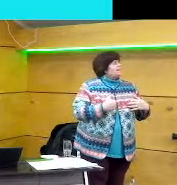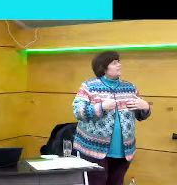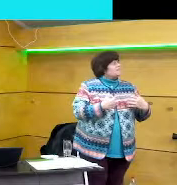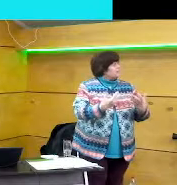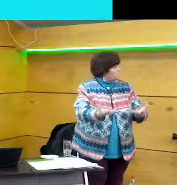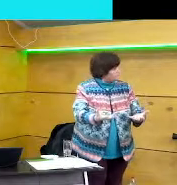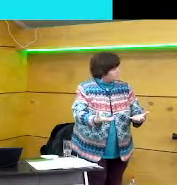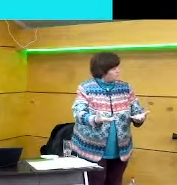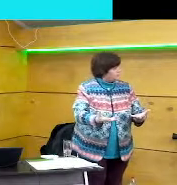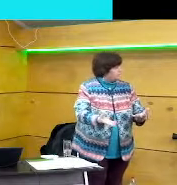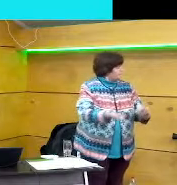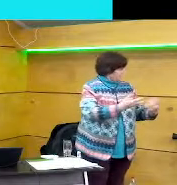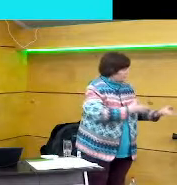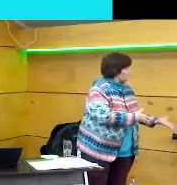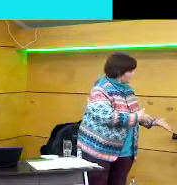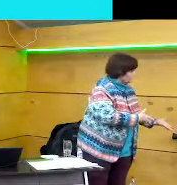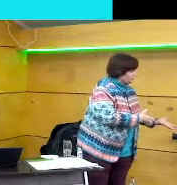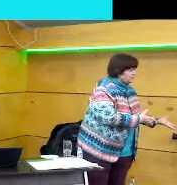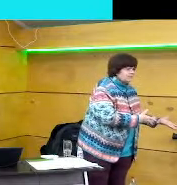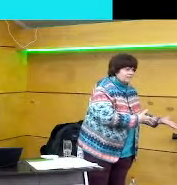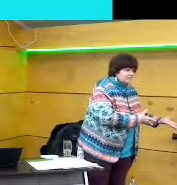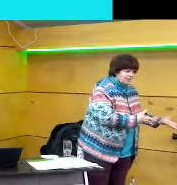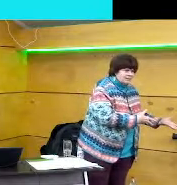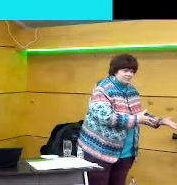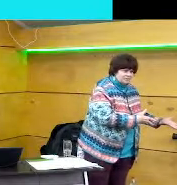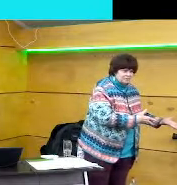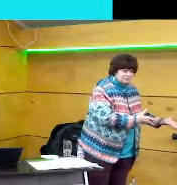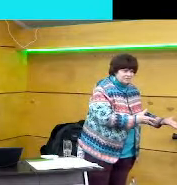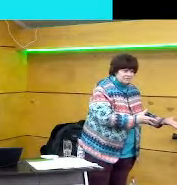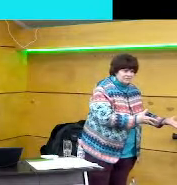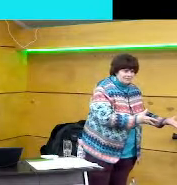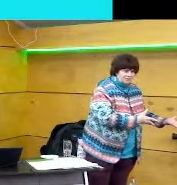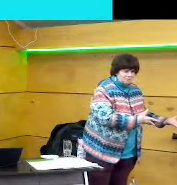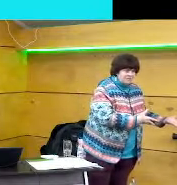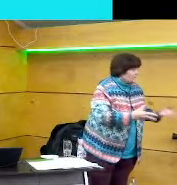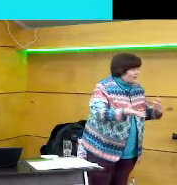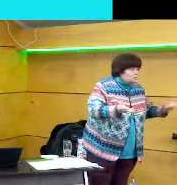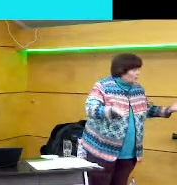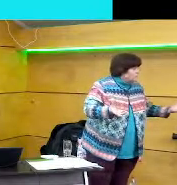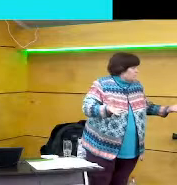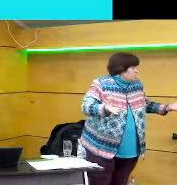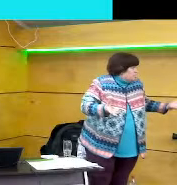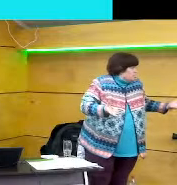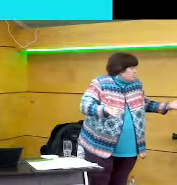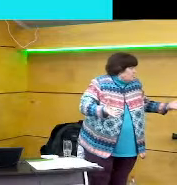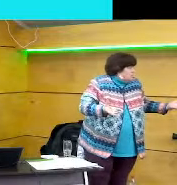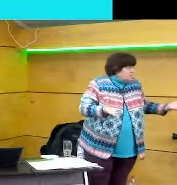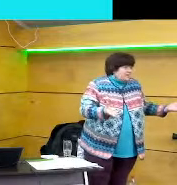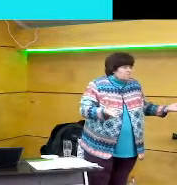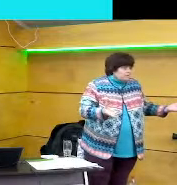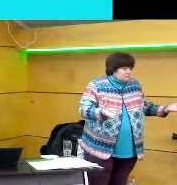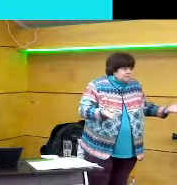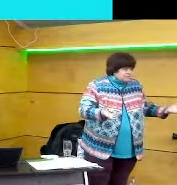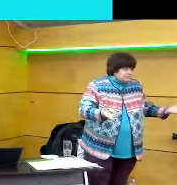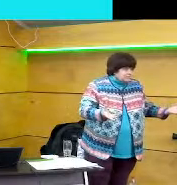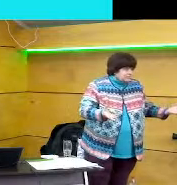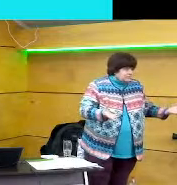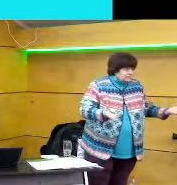that they will sound different than the partner that they're talking to. Because any one of those is a good